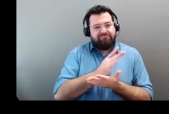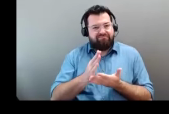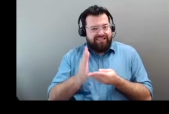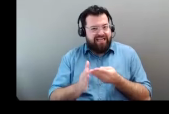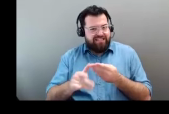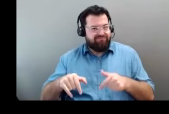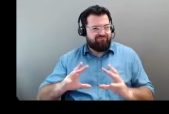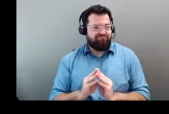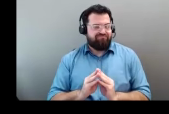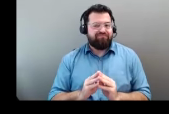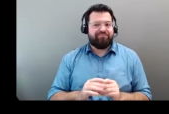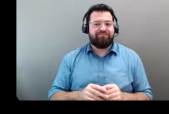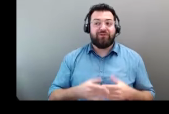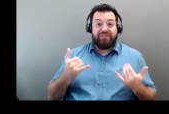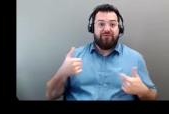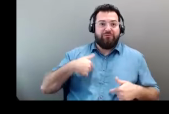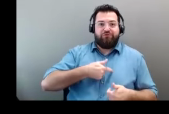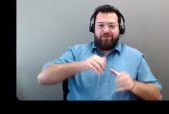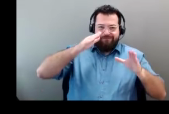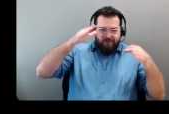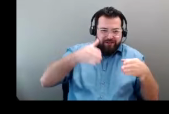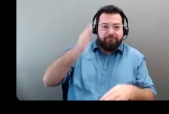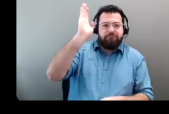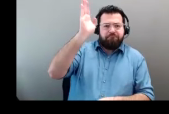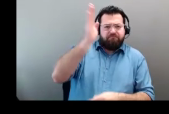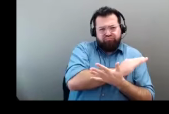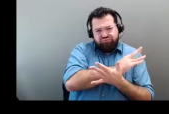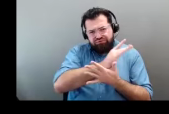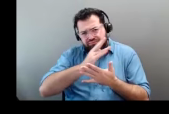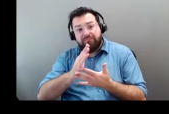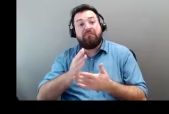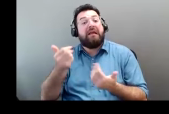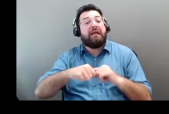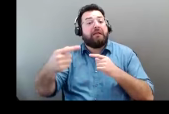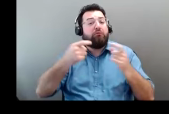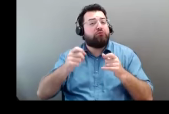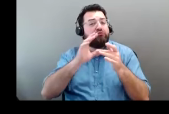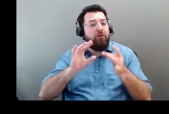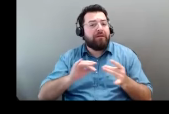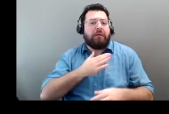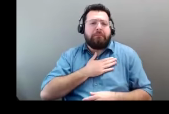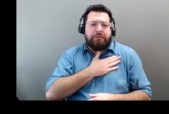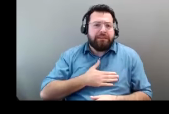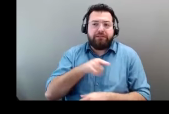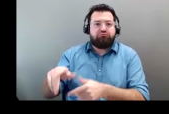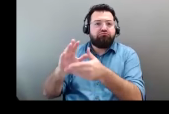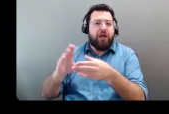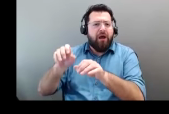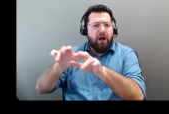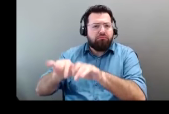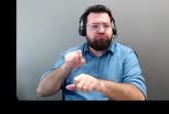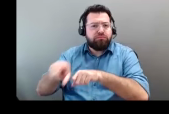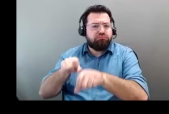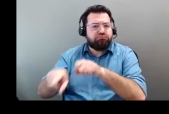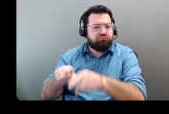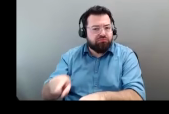try to, focus on our presentation, what we have, and as you have questions, if you have comments, please add them in the chat so that